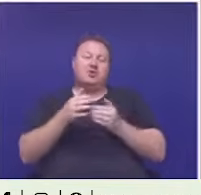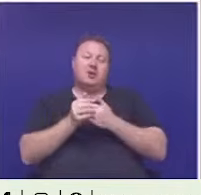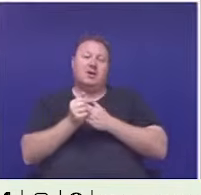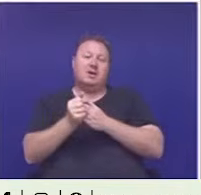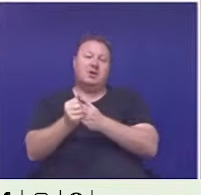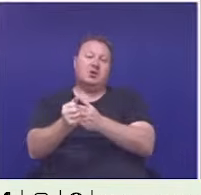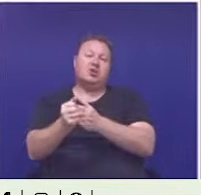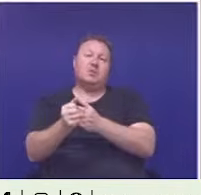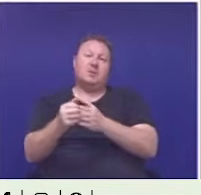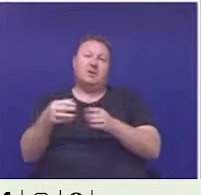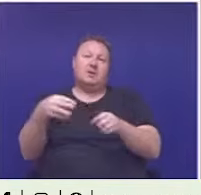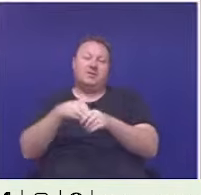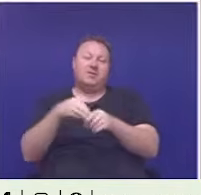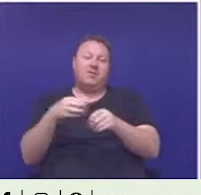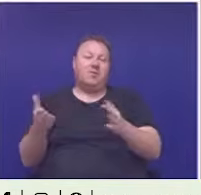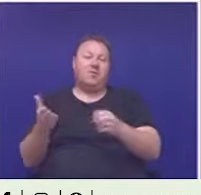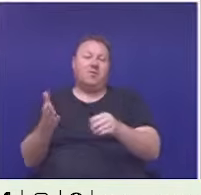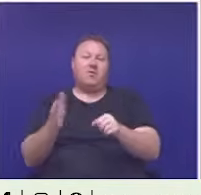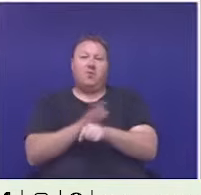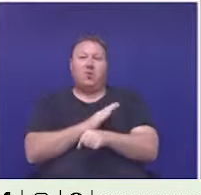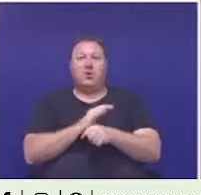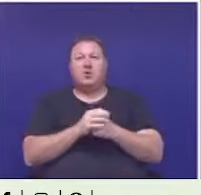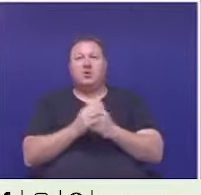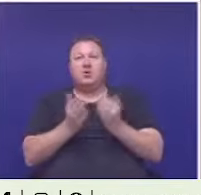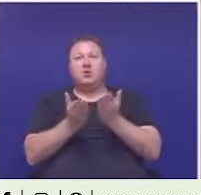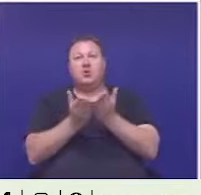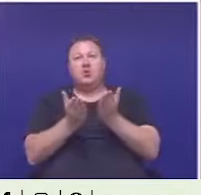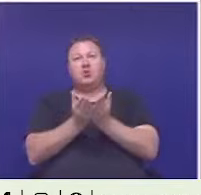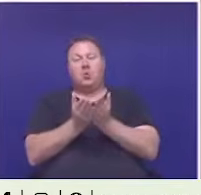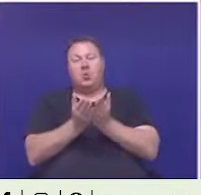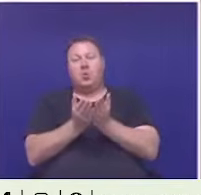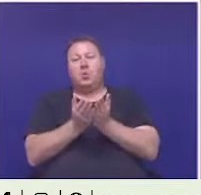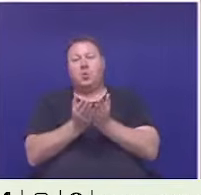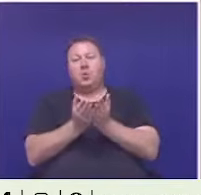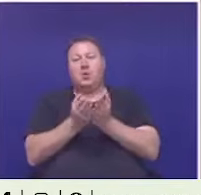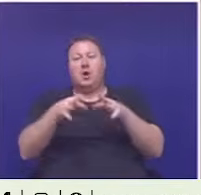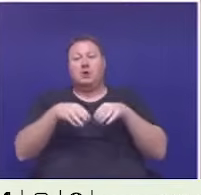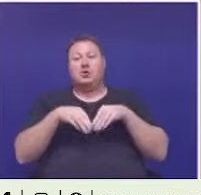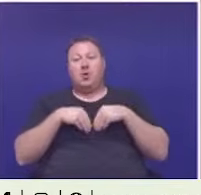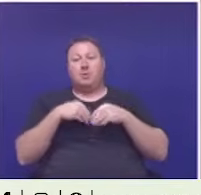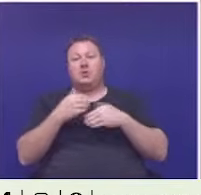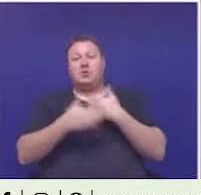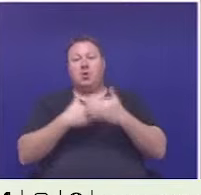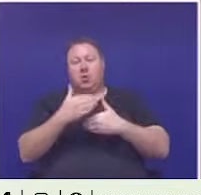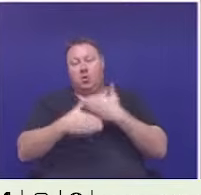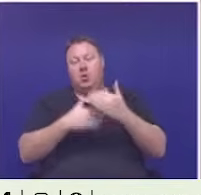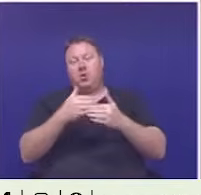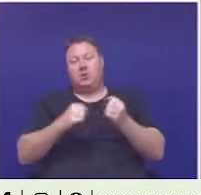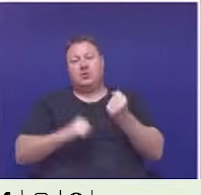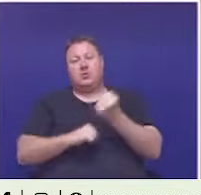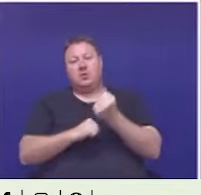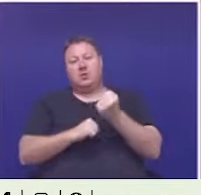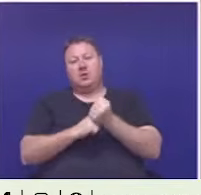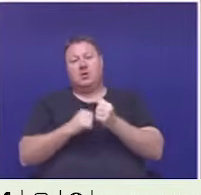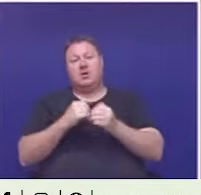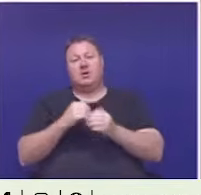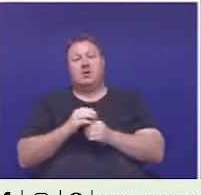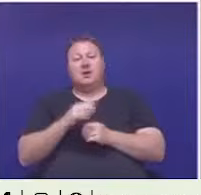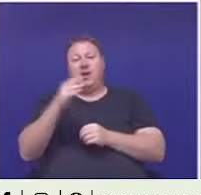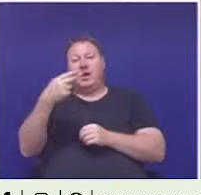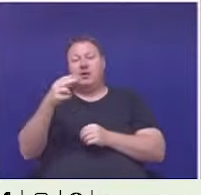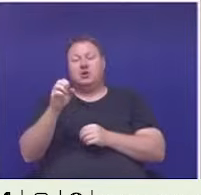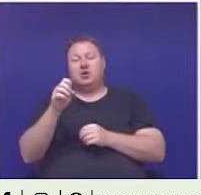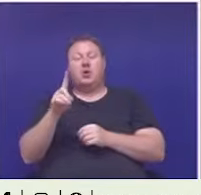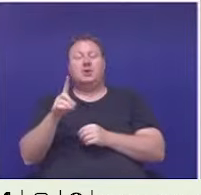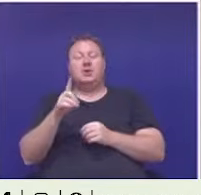intervened immediately. The school has now effectively been adopted for ongoing support, and the head of department is